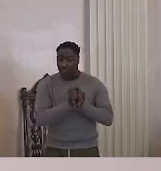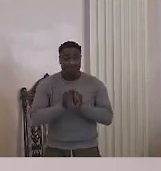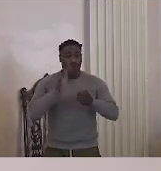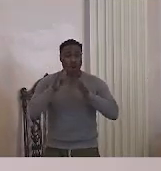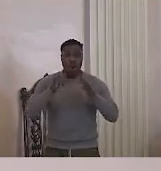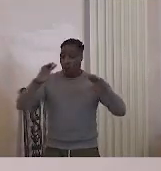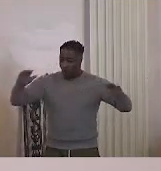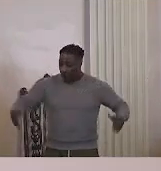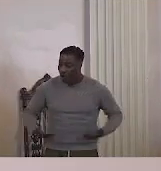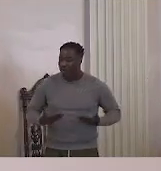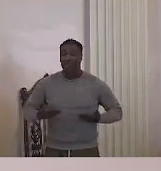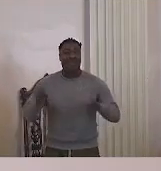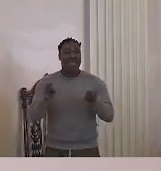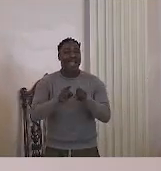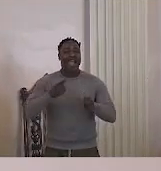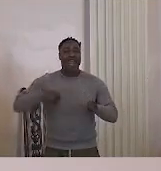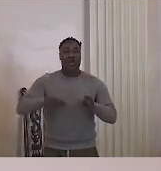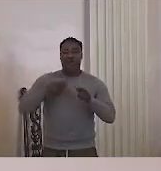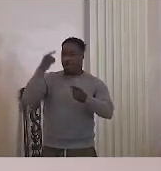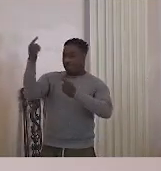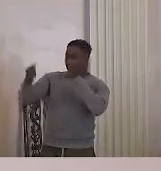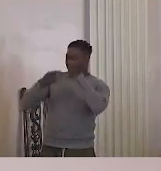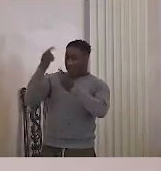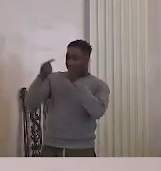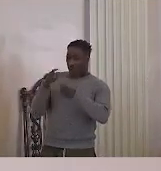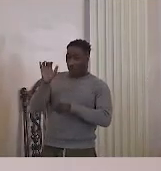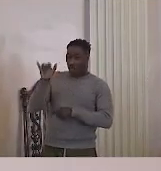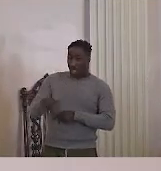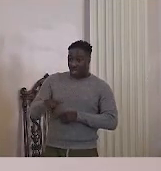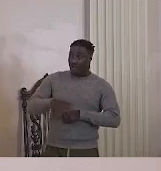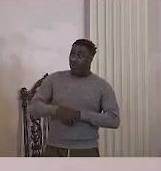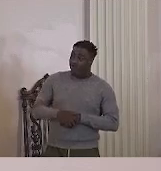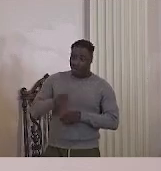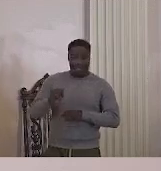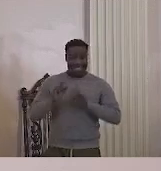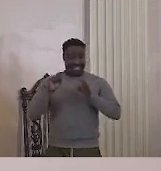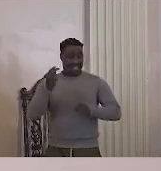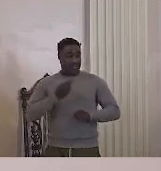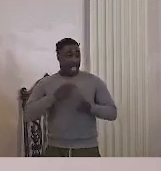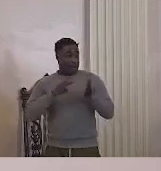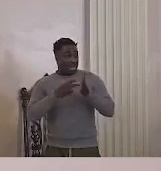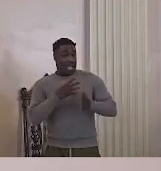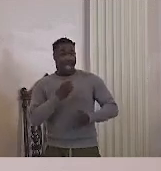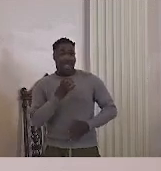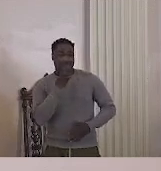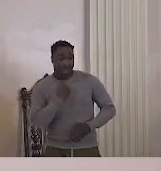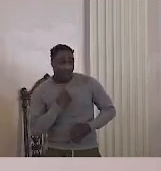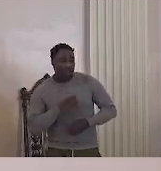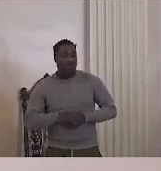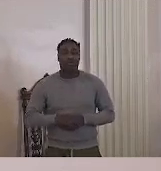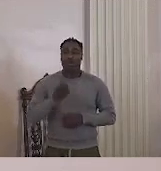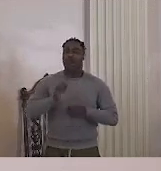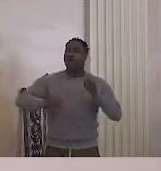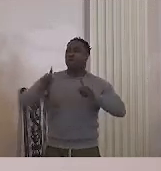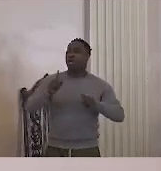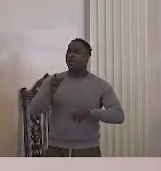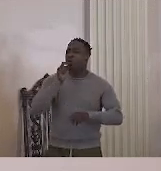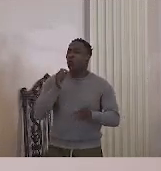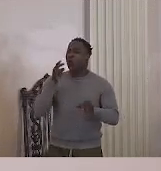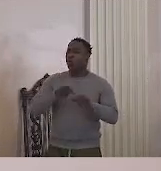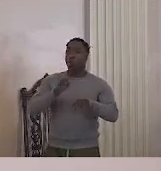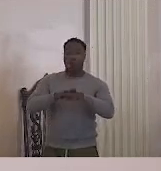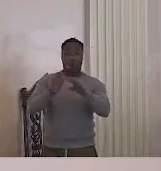All are welcome as we reflect on that which gives us each meaning and value. For those of you joining